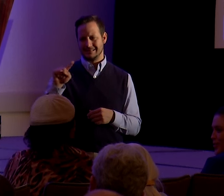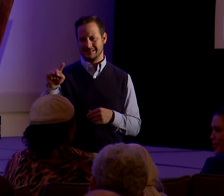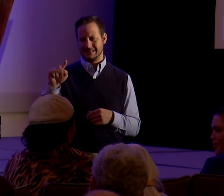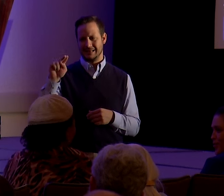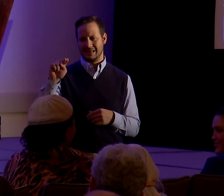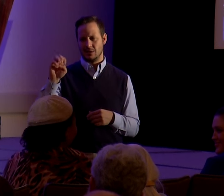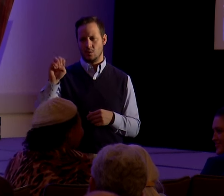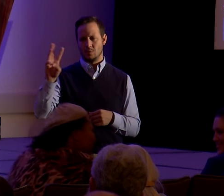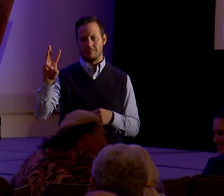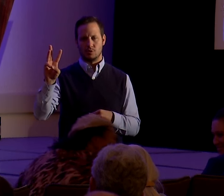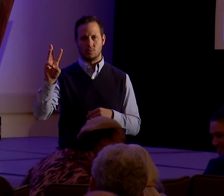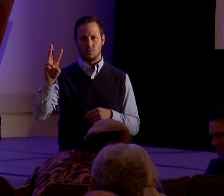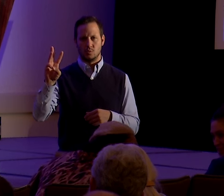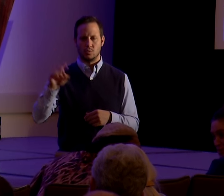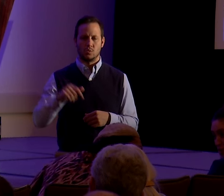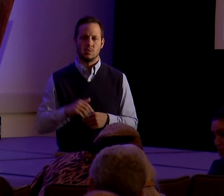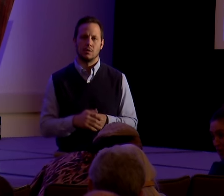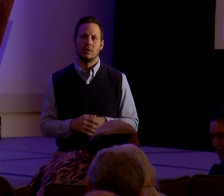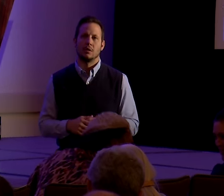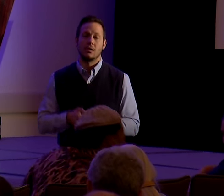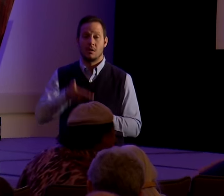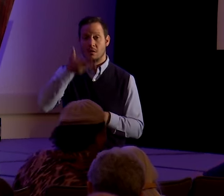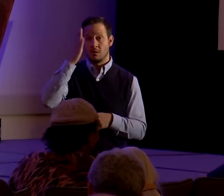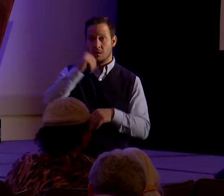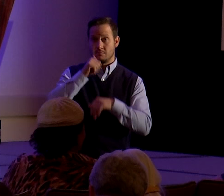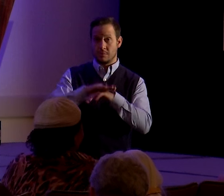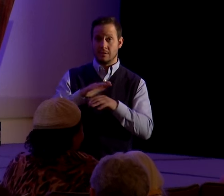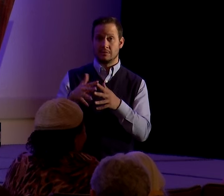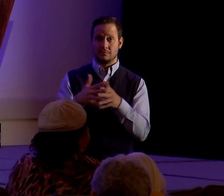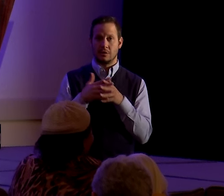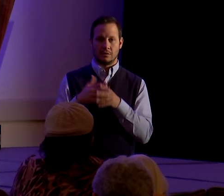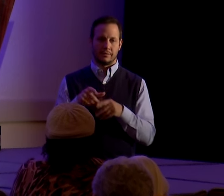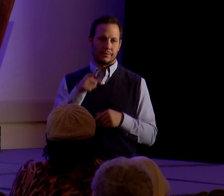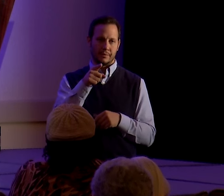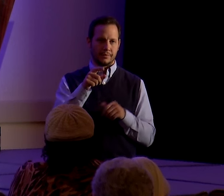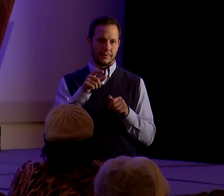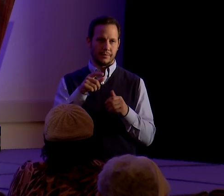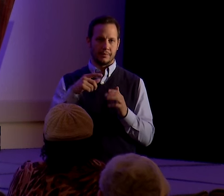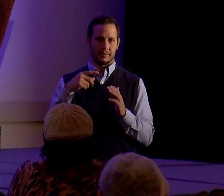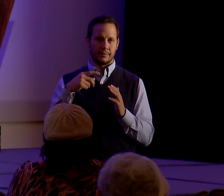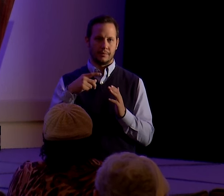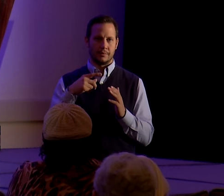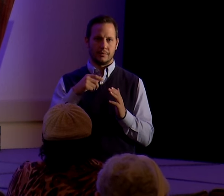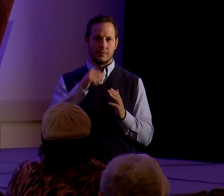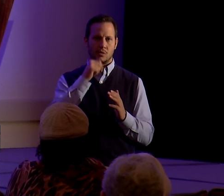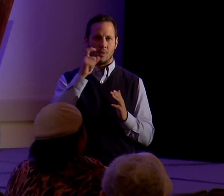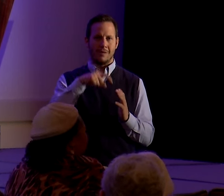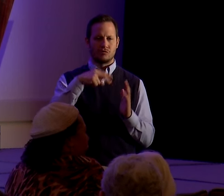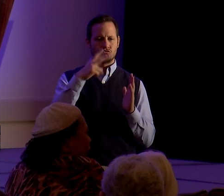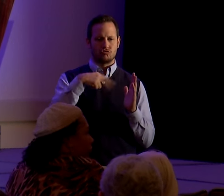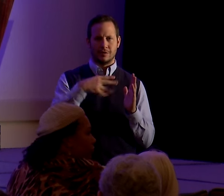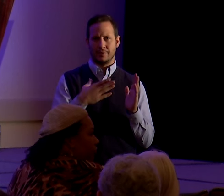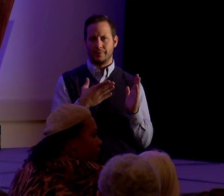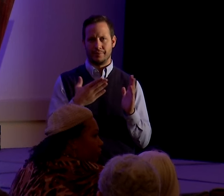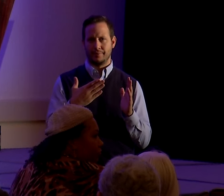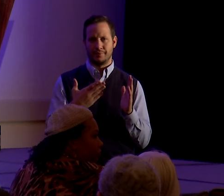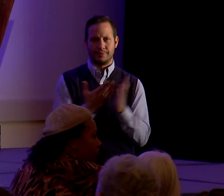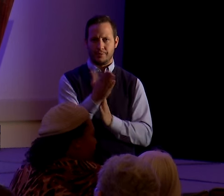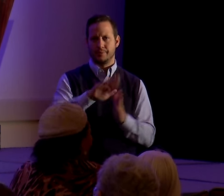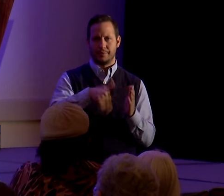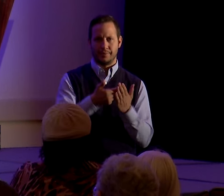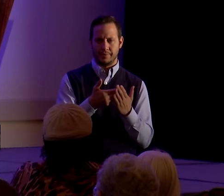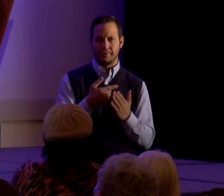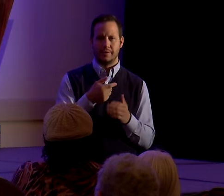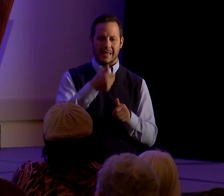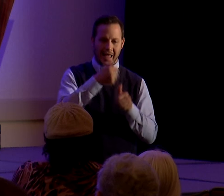S-T-O-L-L-Z-N-O-W. God Bless America is a book that you can read, you don't have to read from top to bottom. Every chapter is